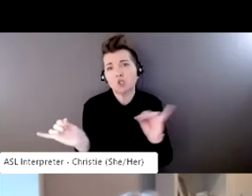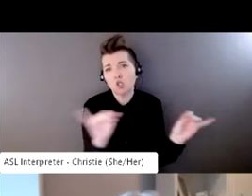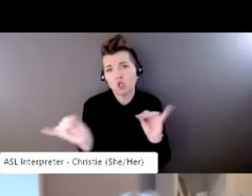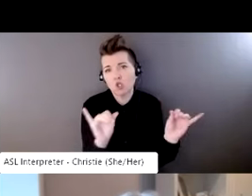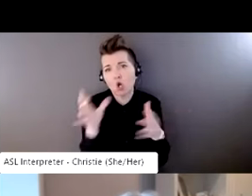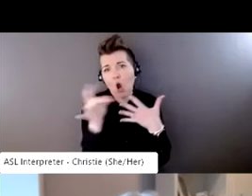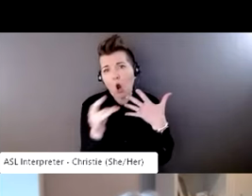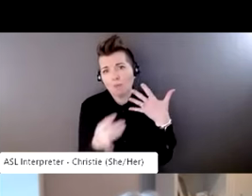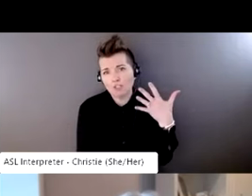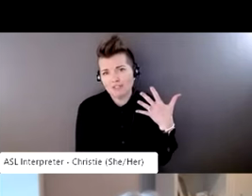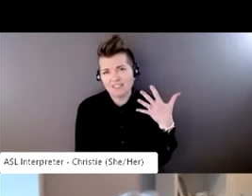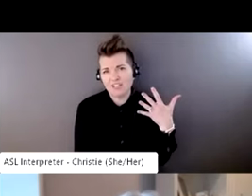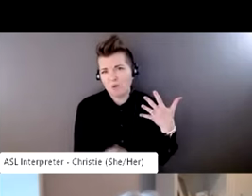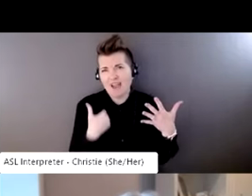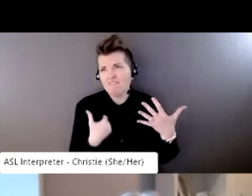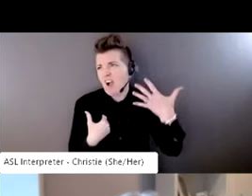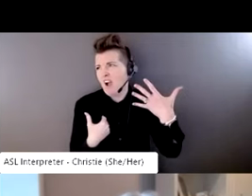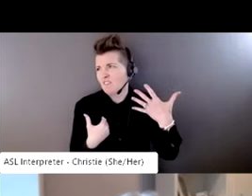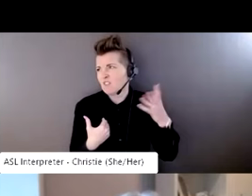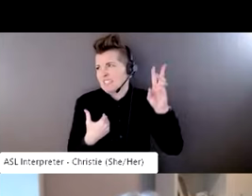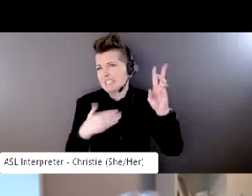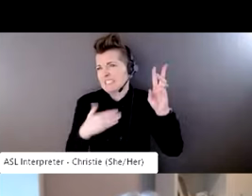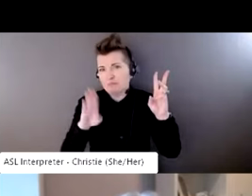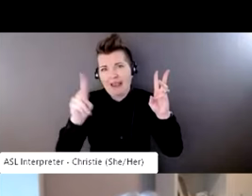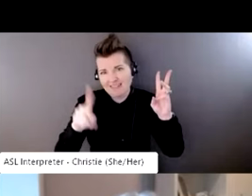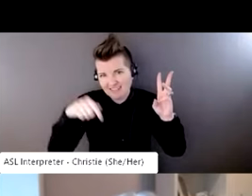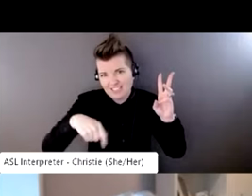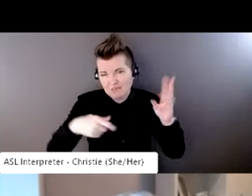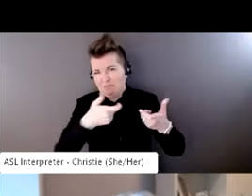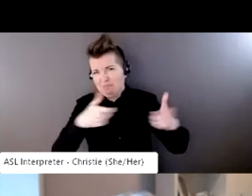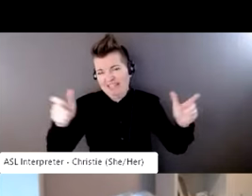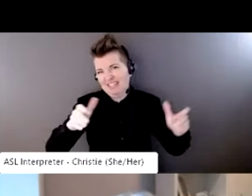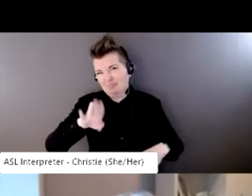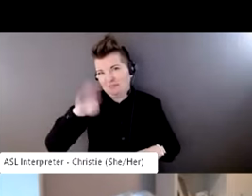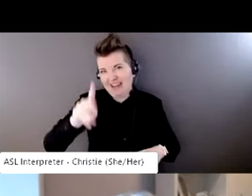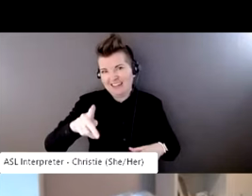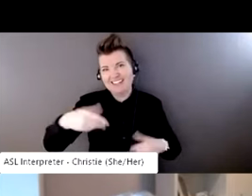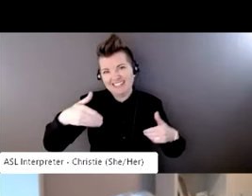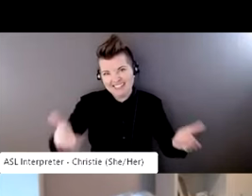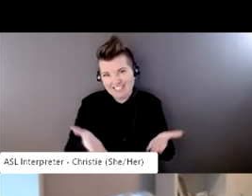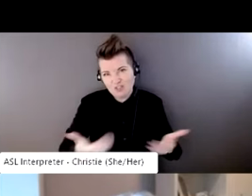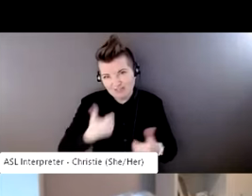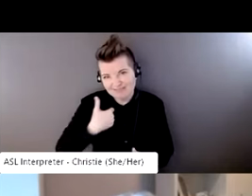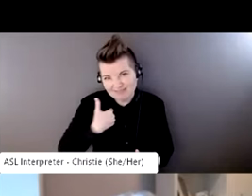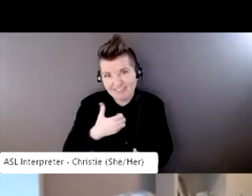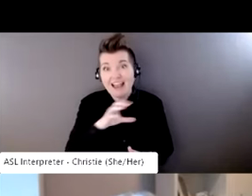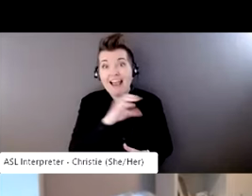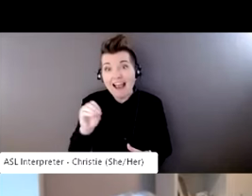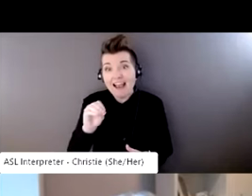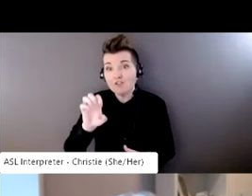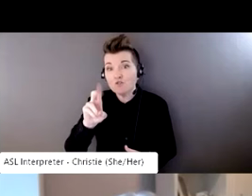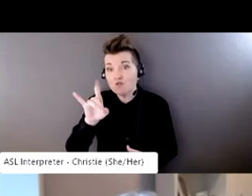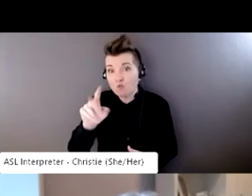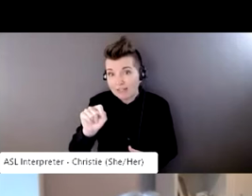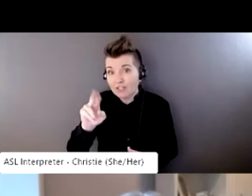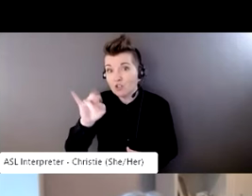or big six banks, depending on how you count, as well as through credit unions from coast to coast.